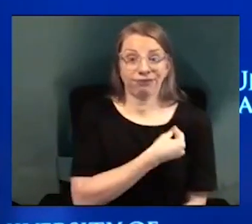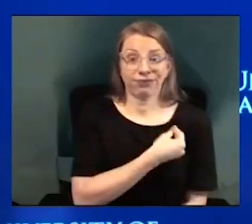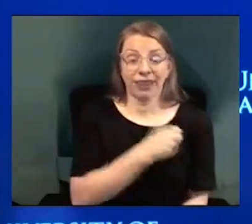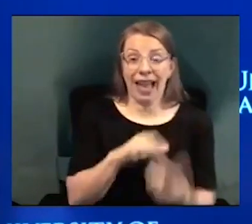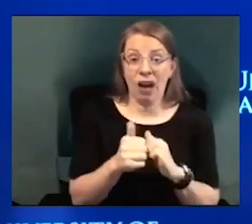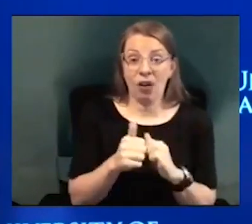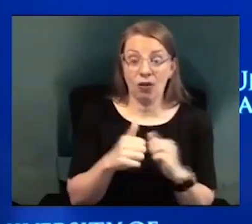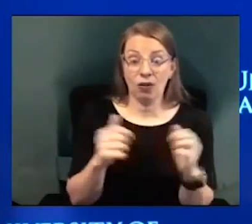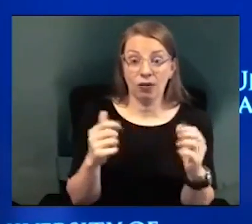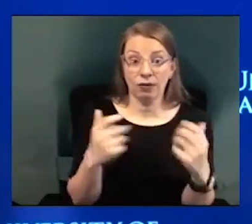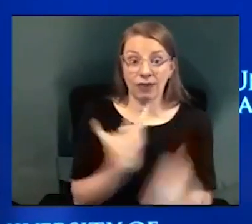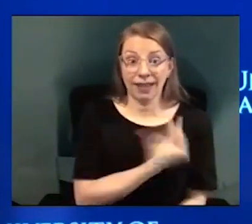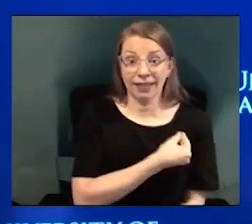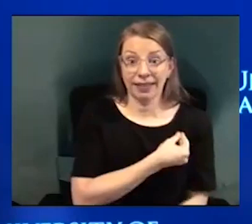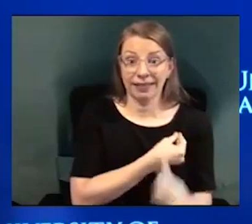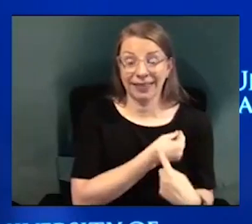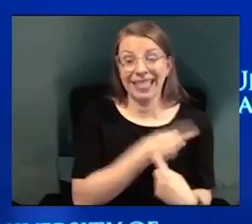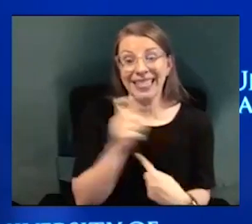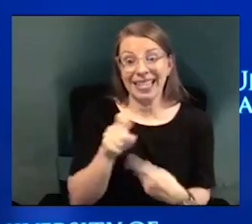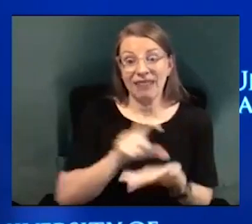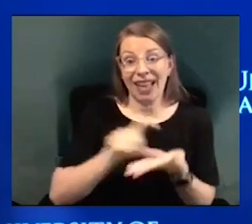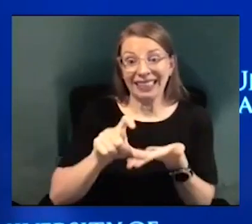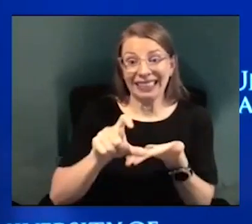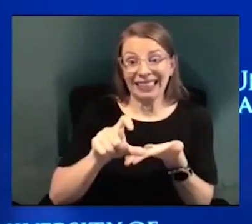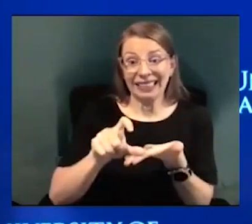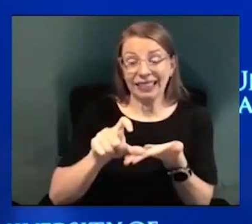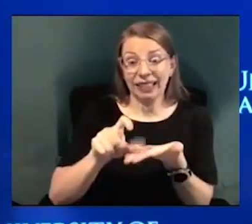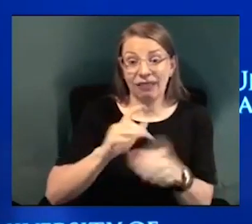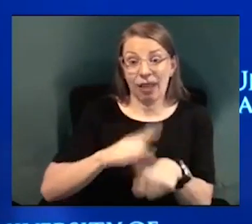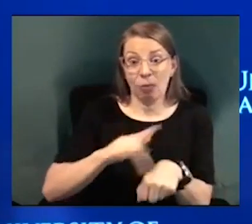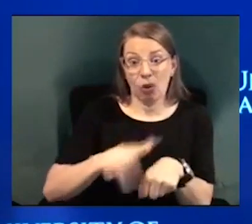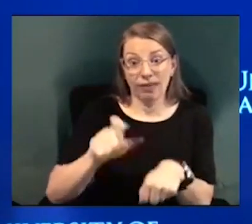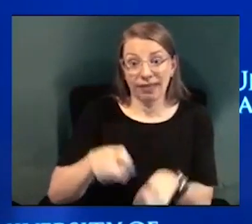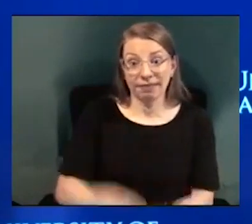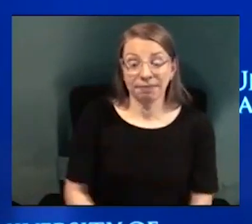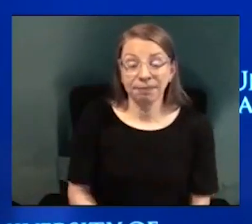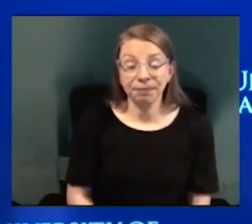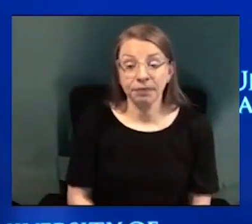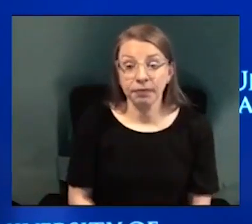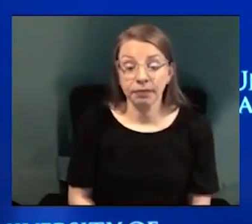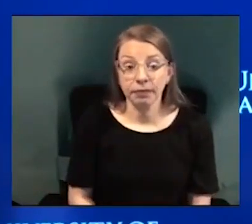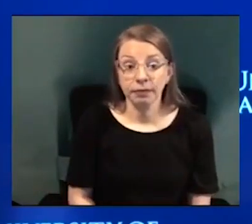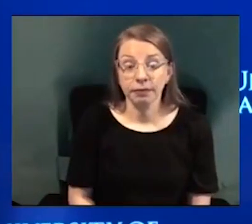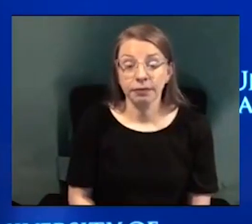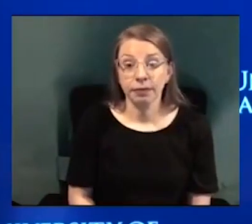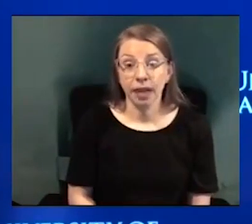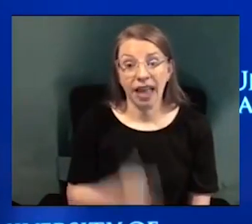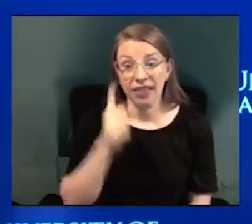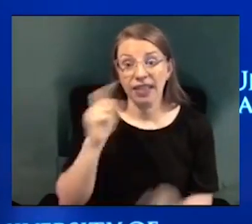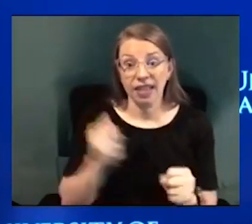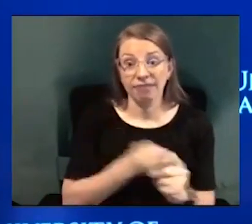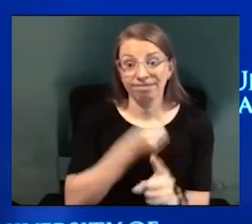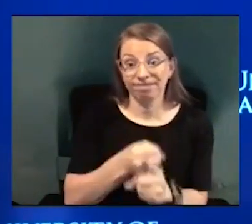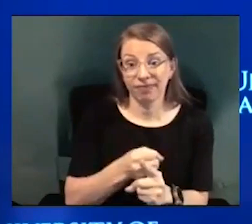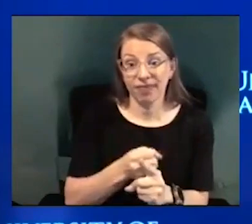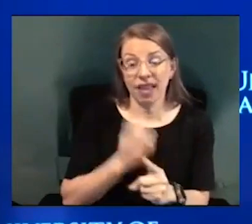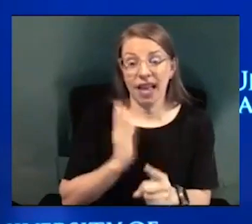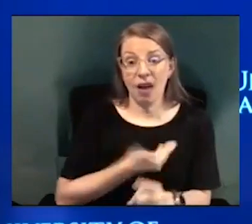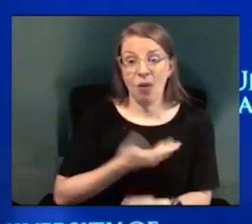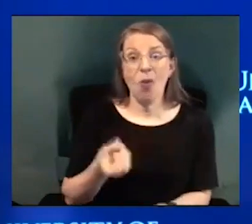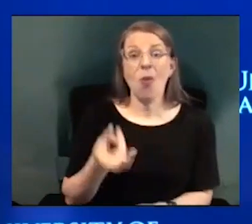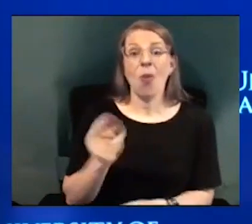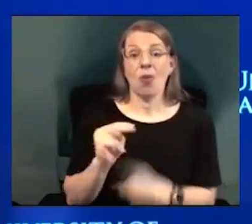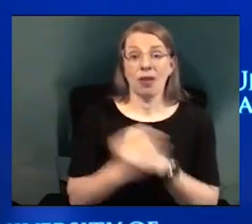shocker here, they got to have vaccine. So I think it really helps. It can have a major impact on our own country, not only from a health